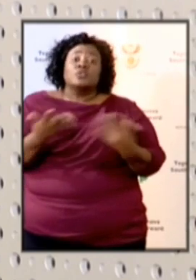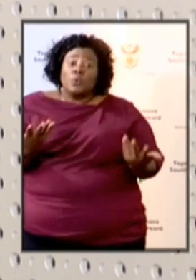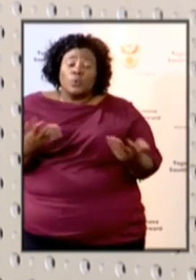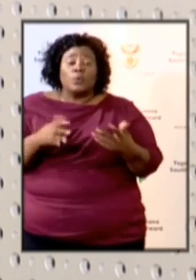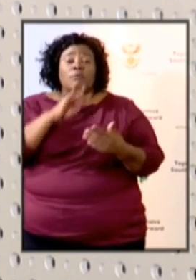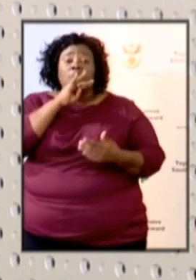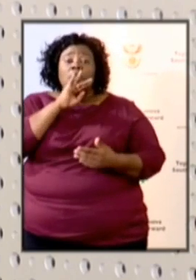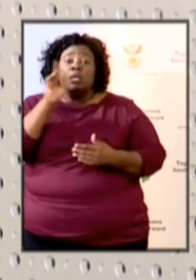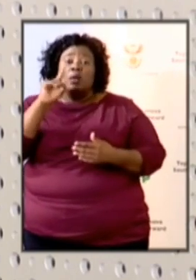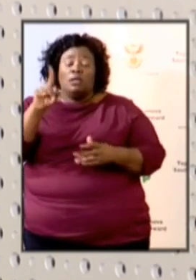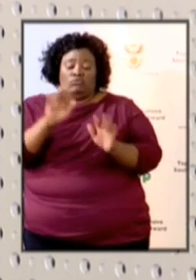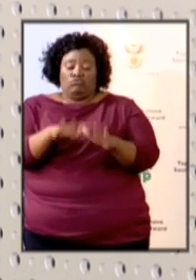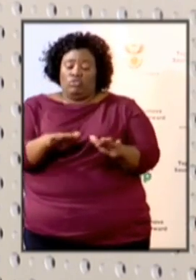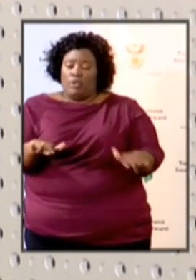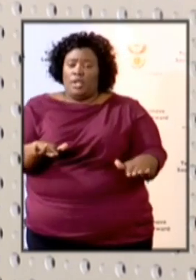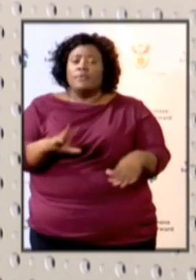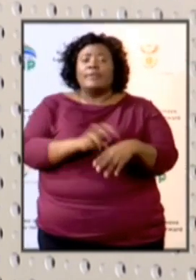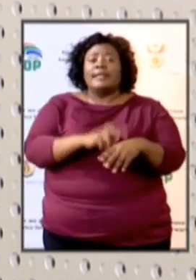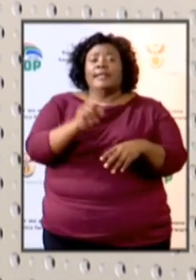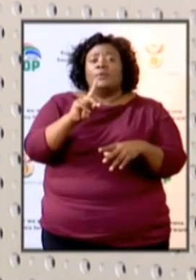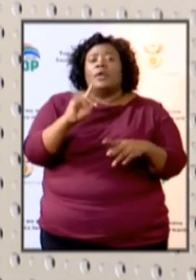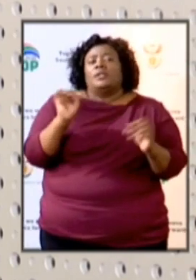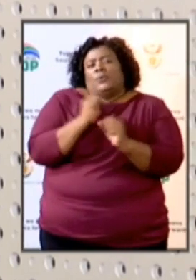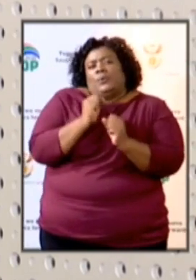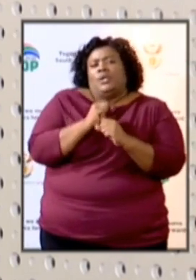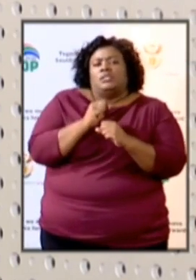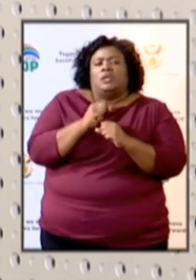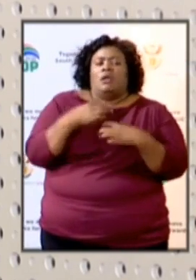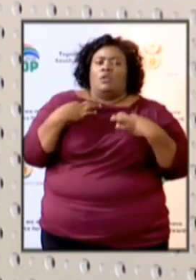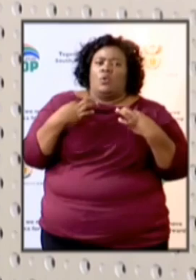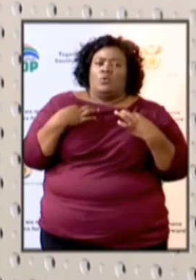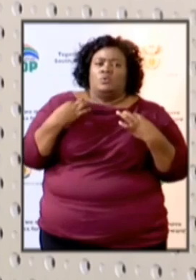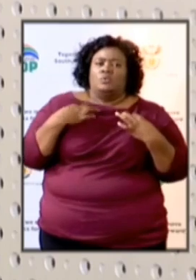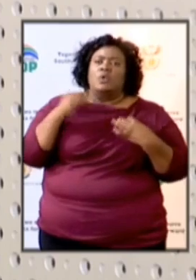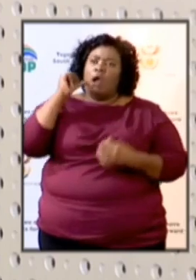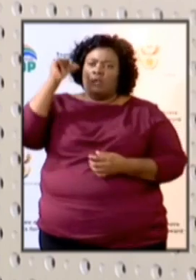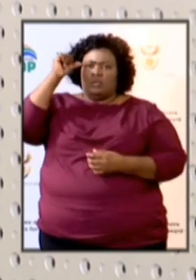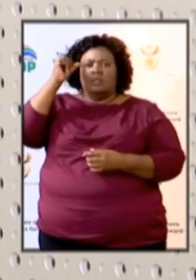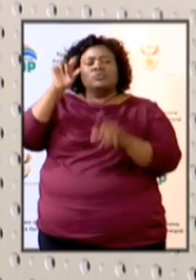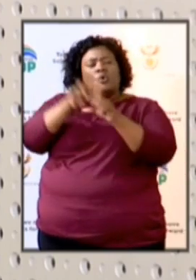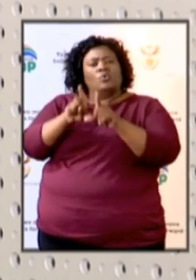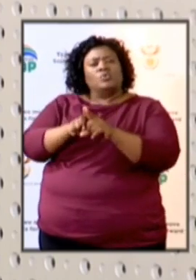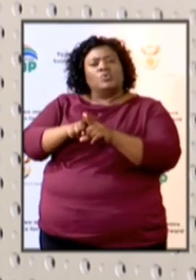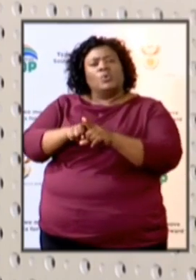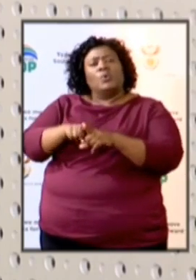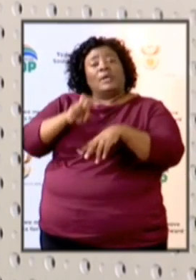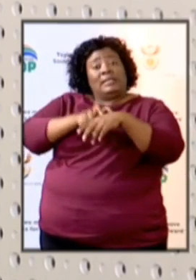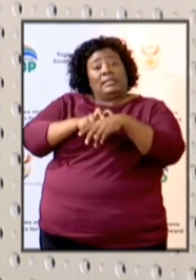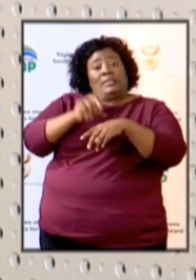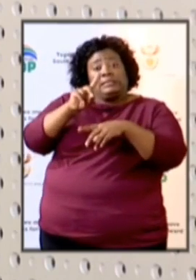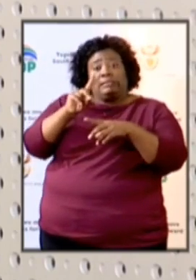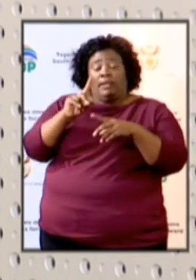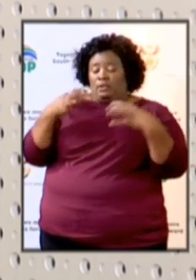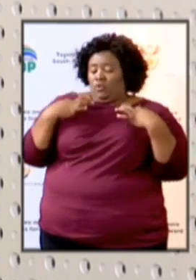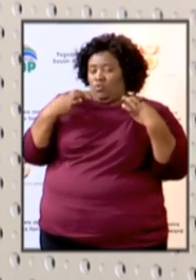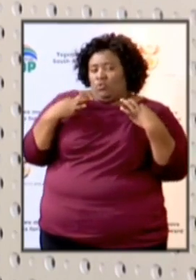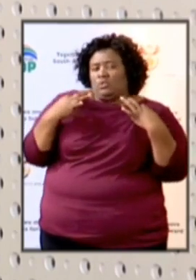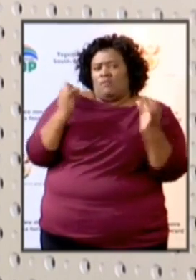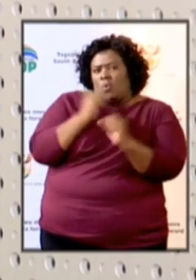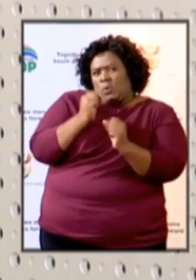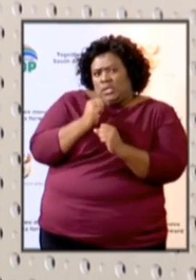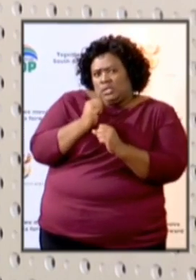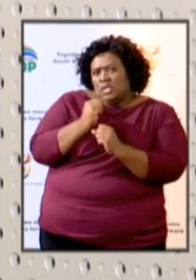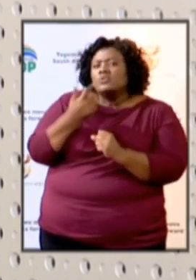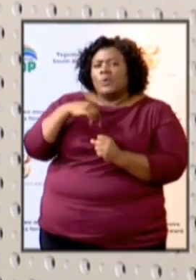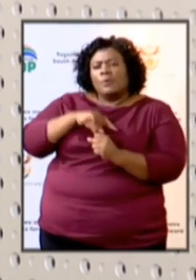children will need winter clothes. Adults will need winter clothes. So we will have to open